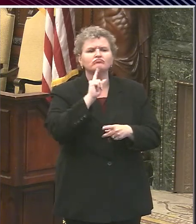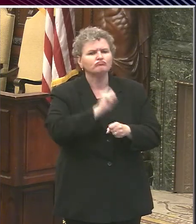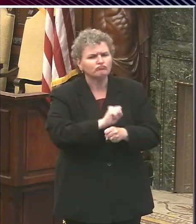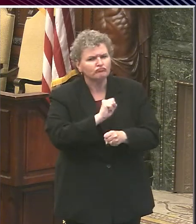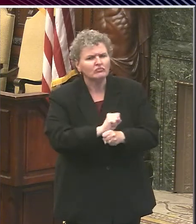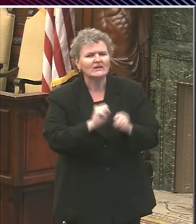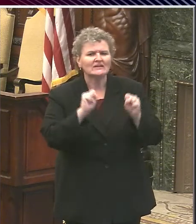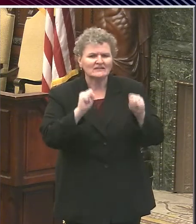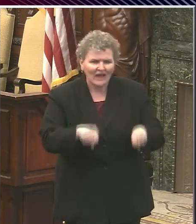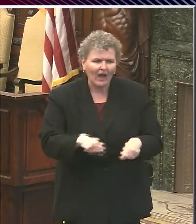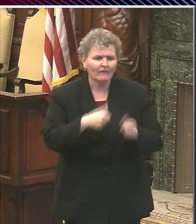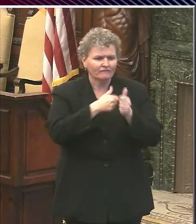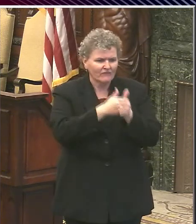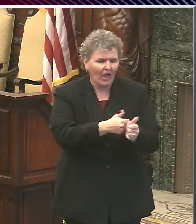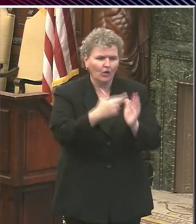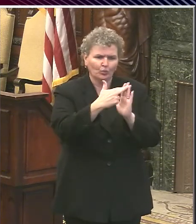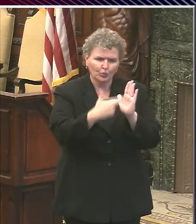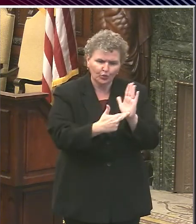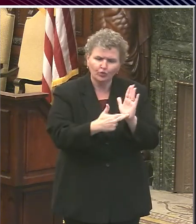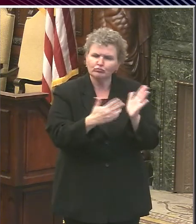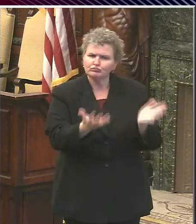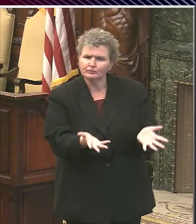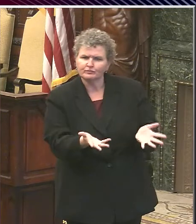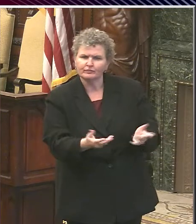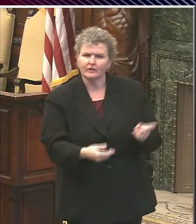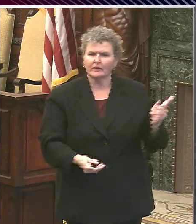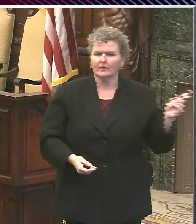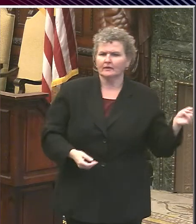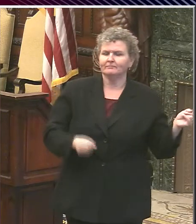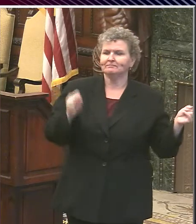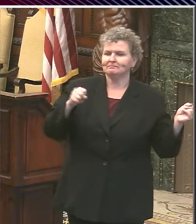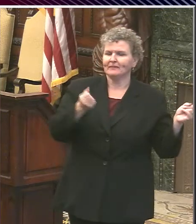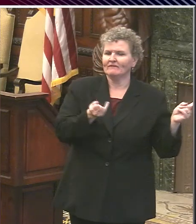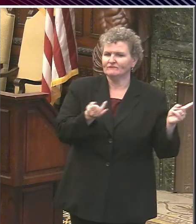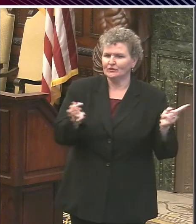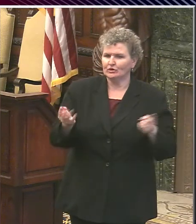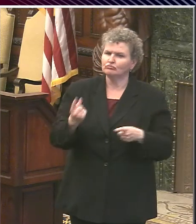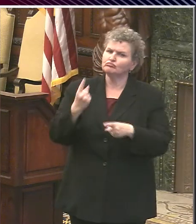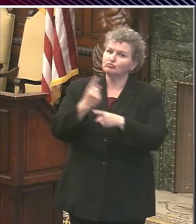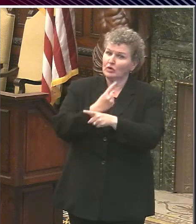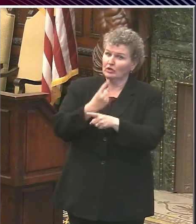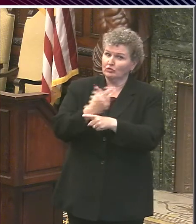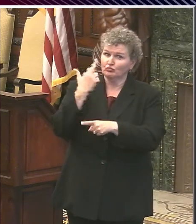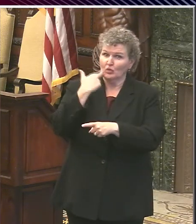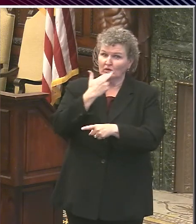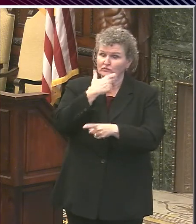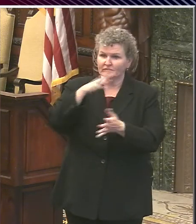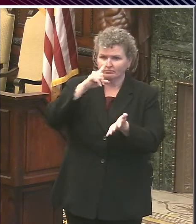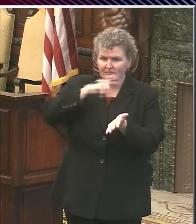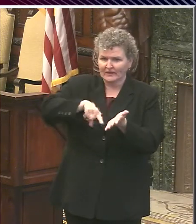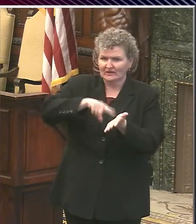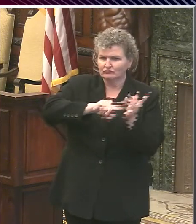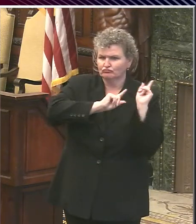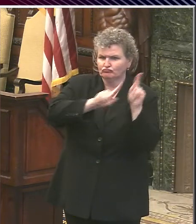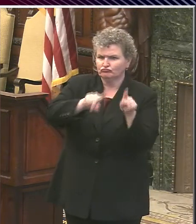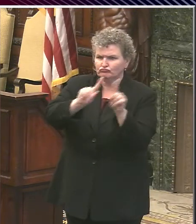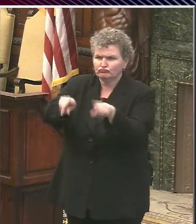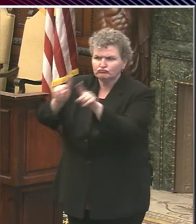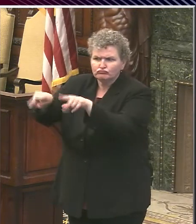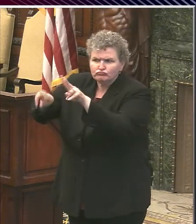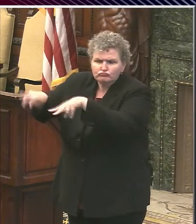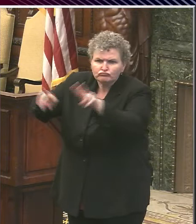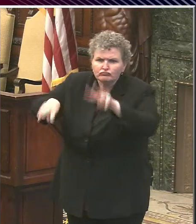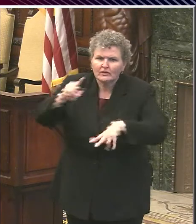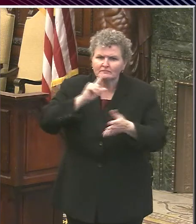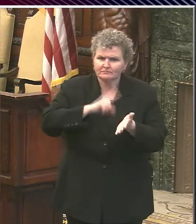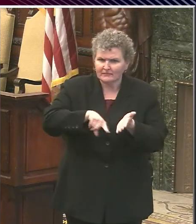followed? Well, a couple things. First, we have our ordinary restaurant inspectors that do inspections on a proactive